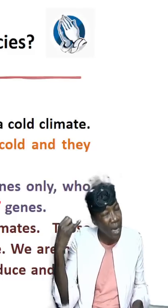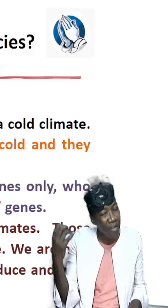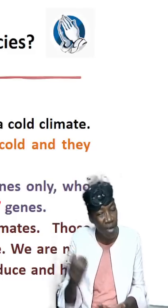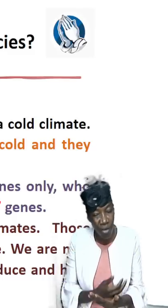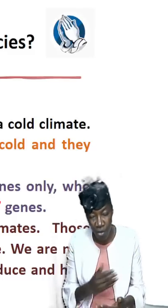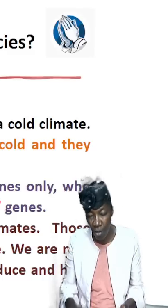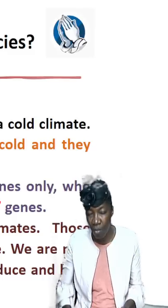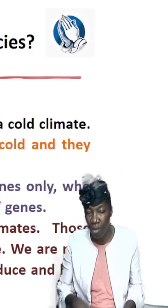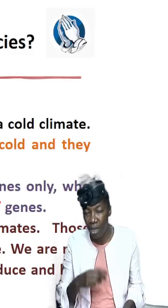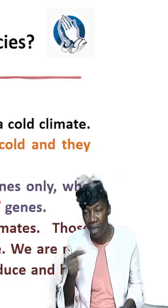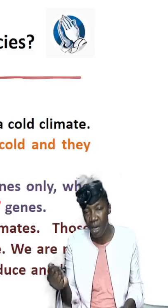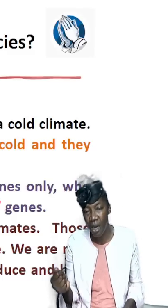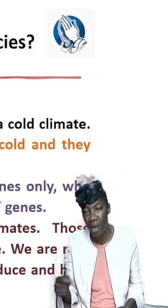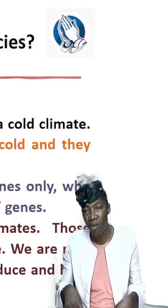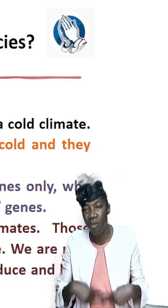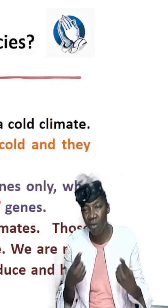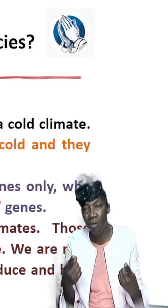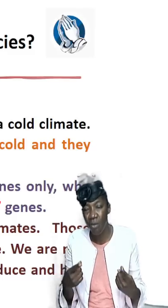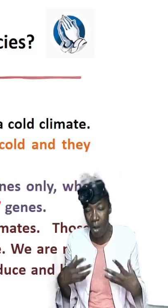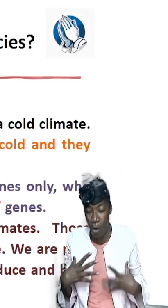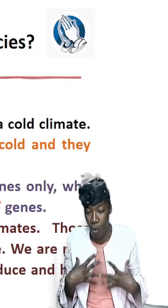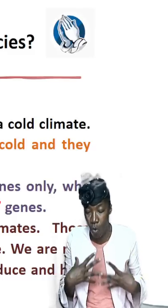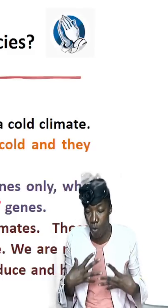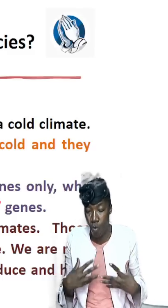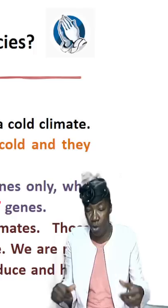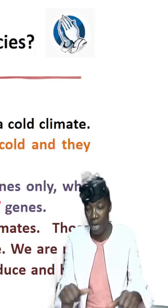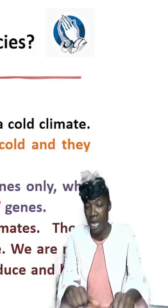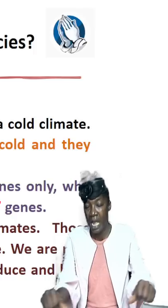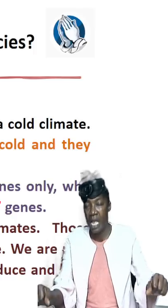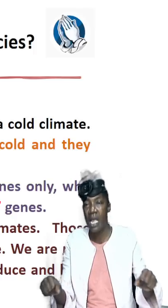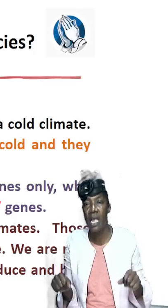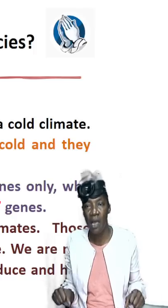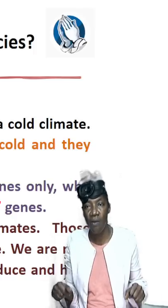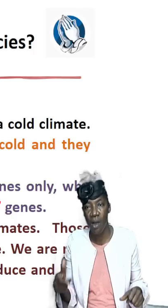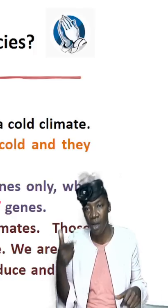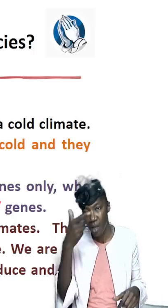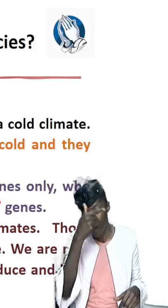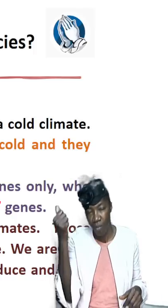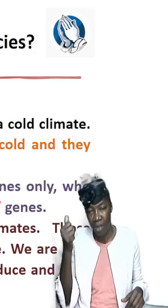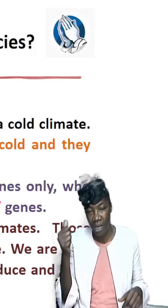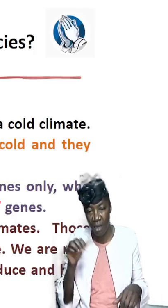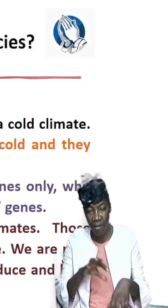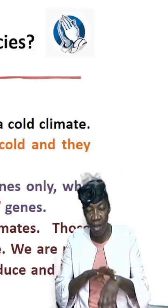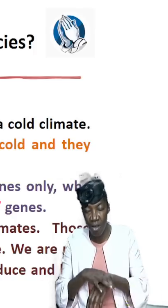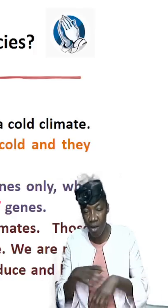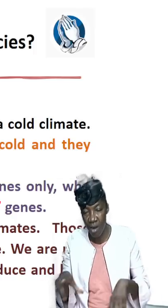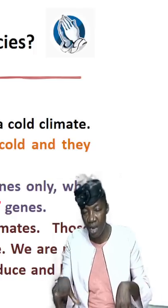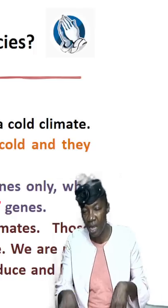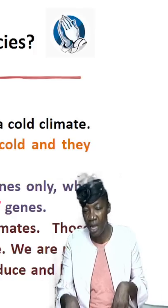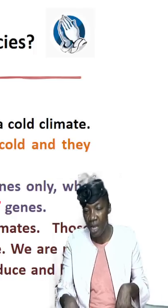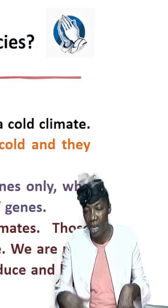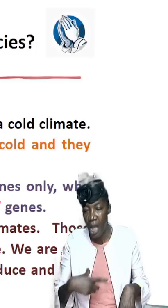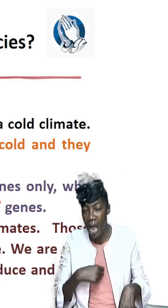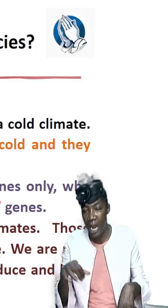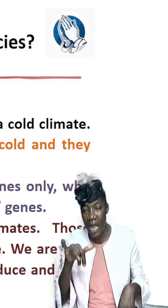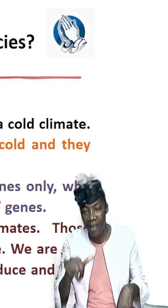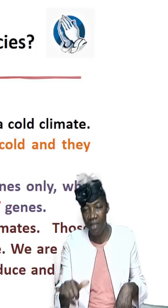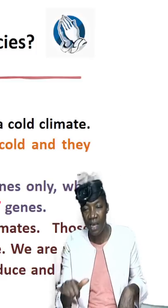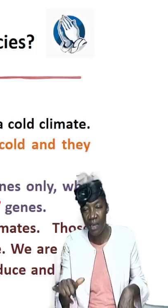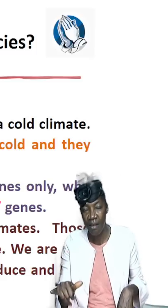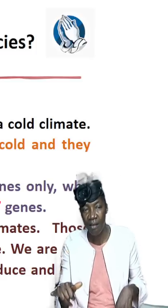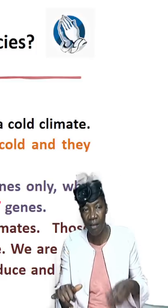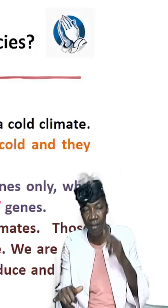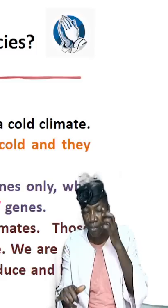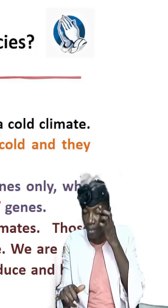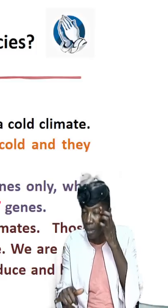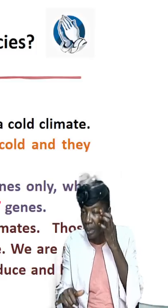very cold area, because the earth is like that. Some cold, some hot, some in between.